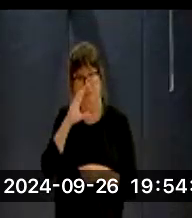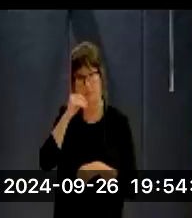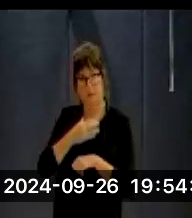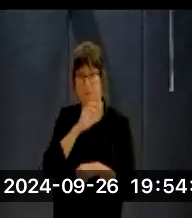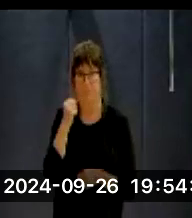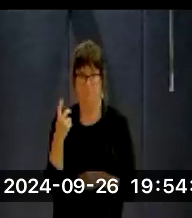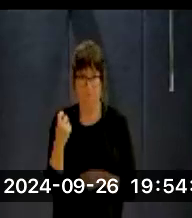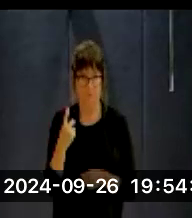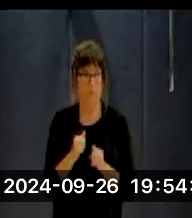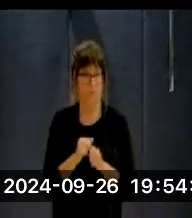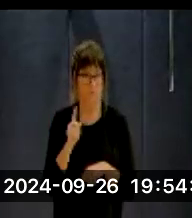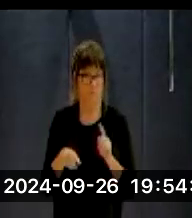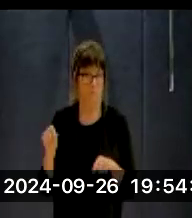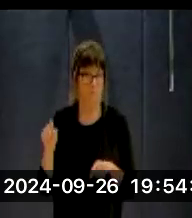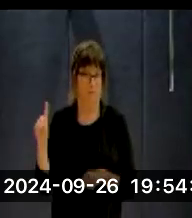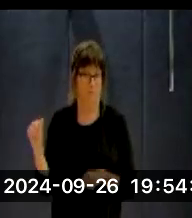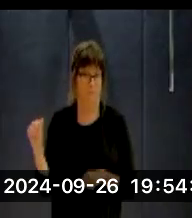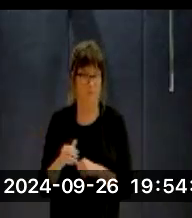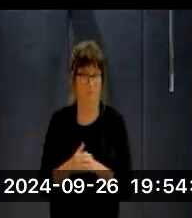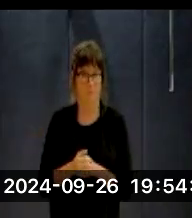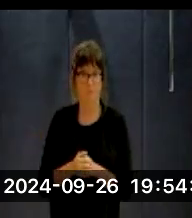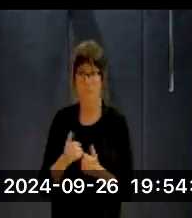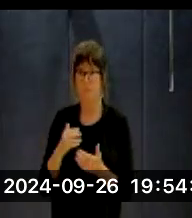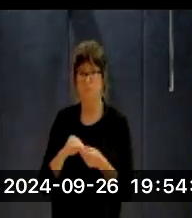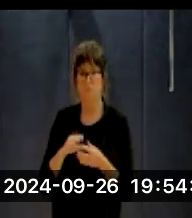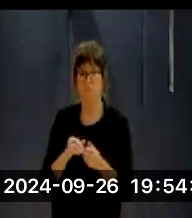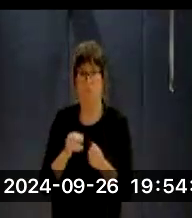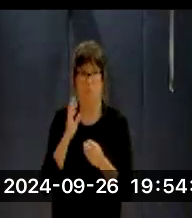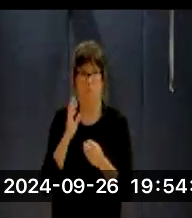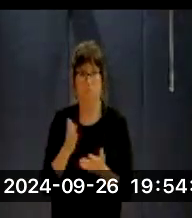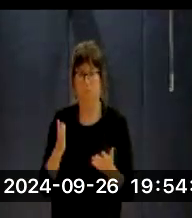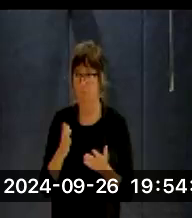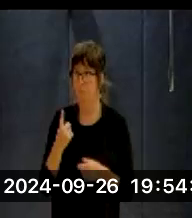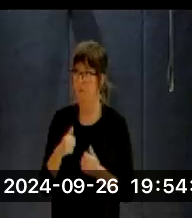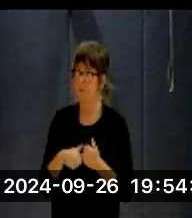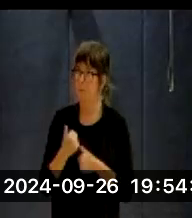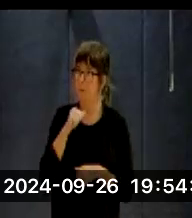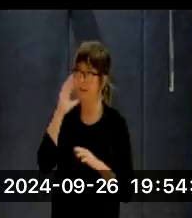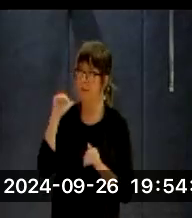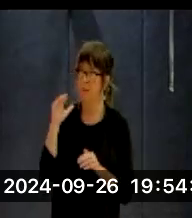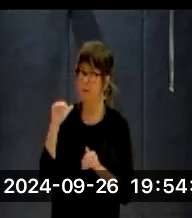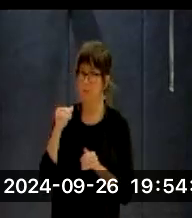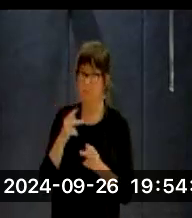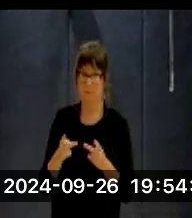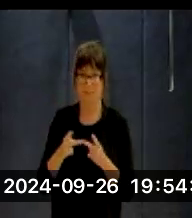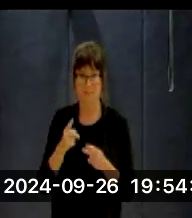developmental disabilities. I just wanted to share with you one of the most unexpected places where students with disabilities